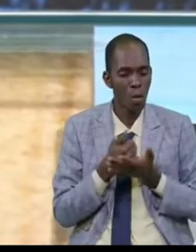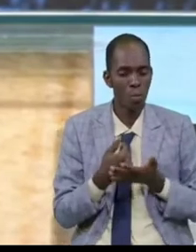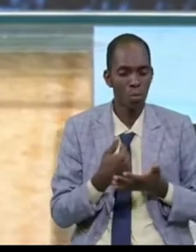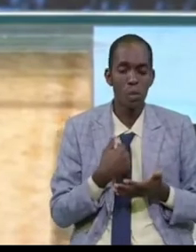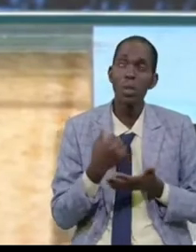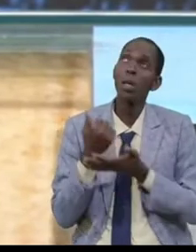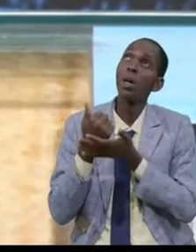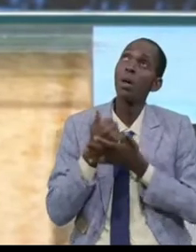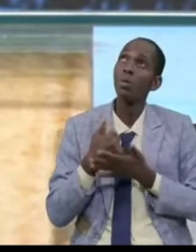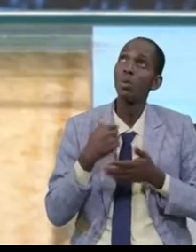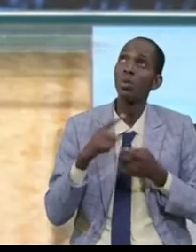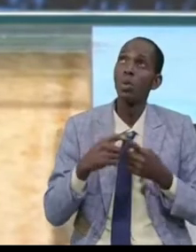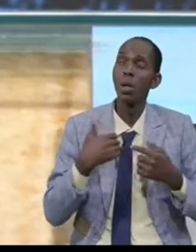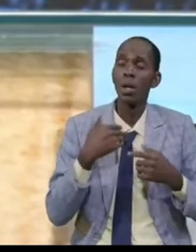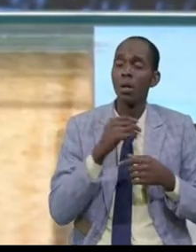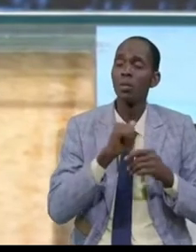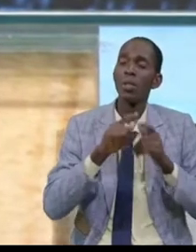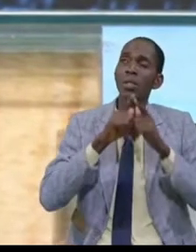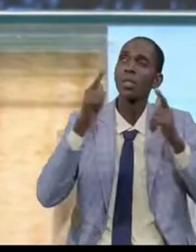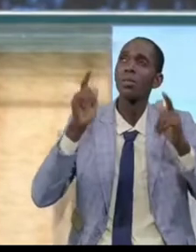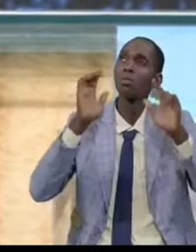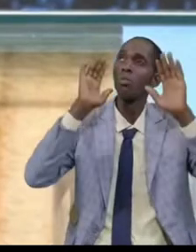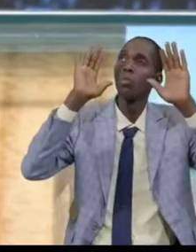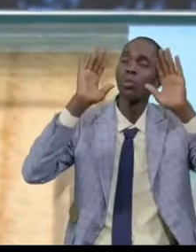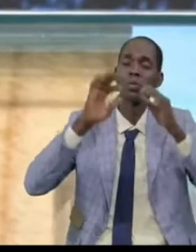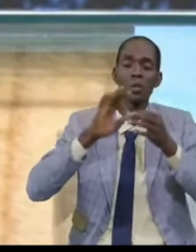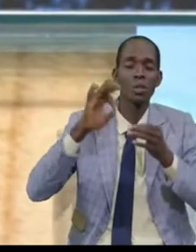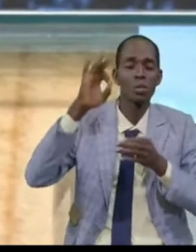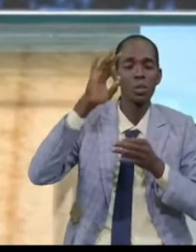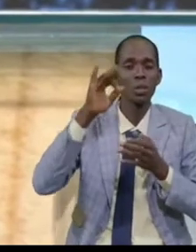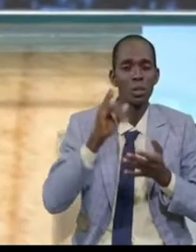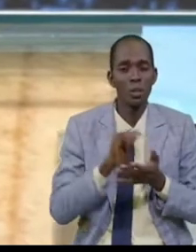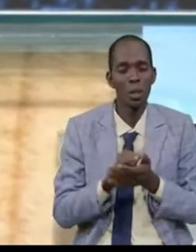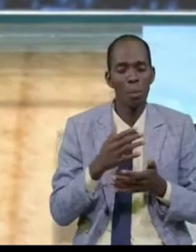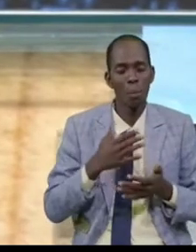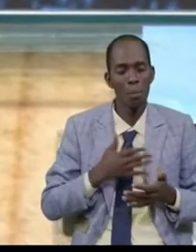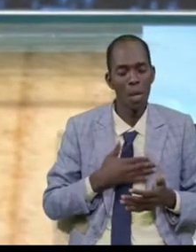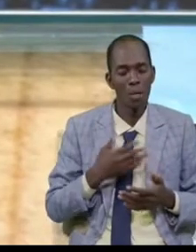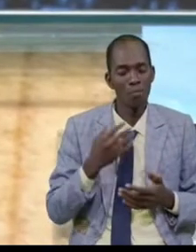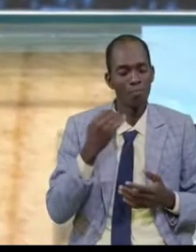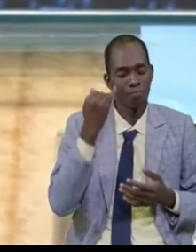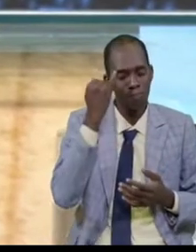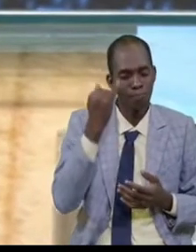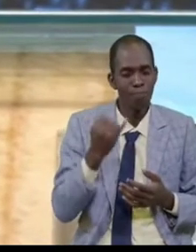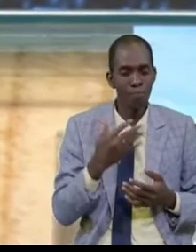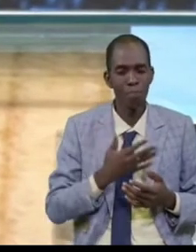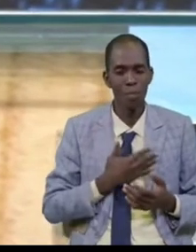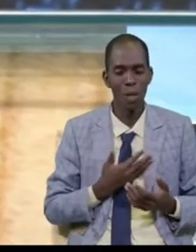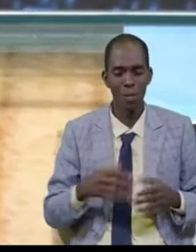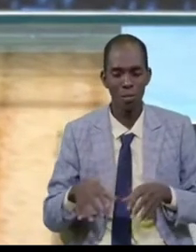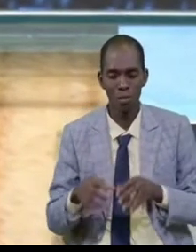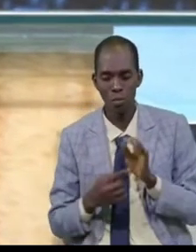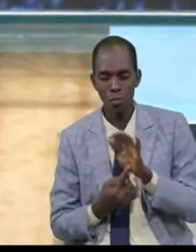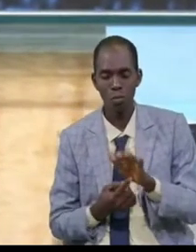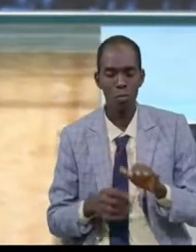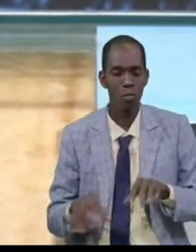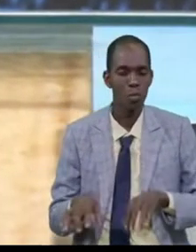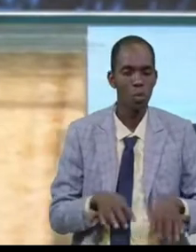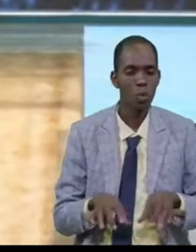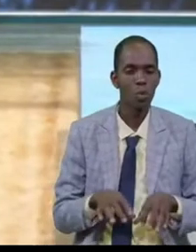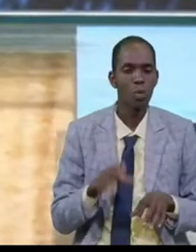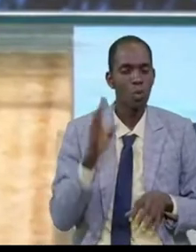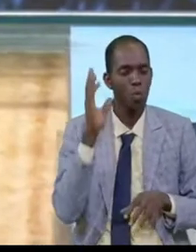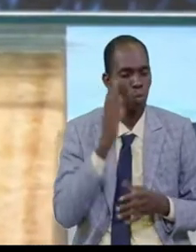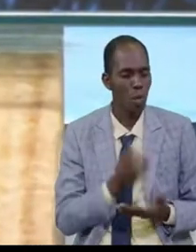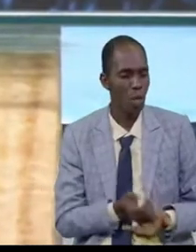a loving spirit, so that my motive and the way I minister will lift up many more